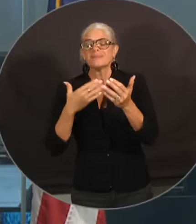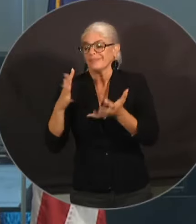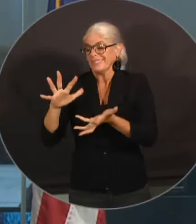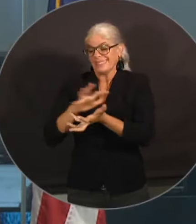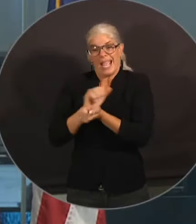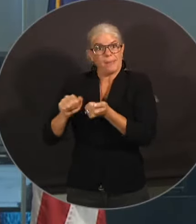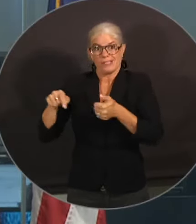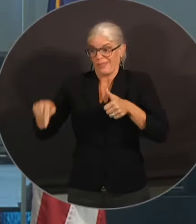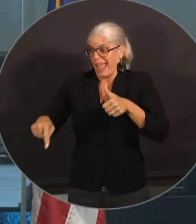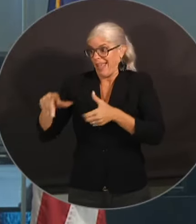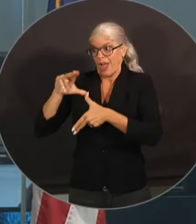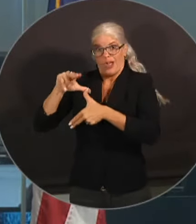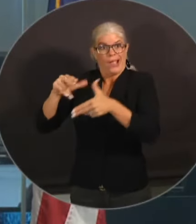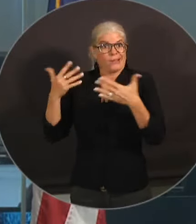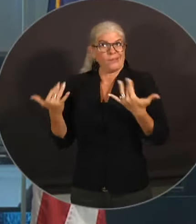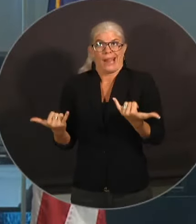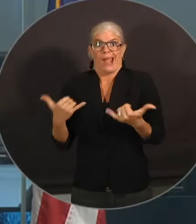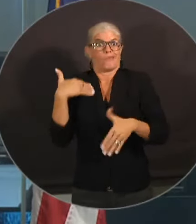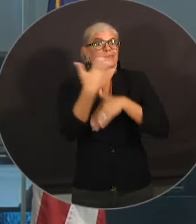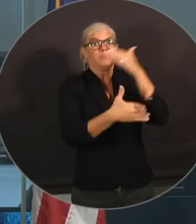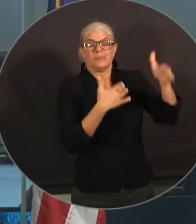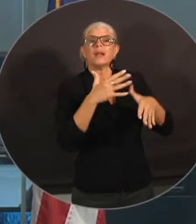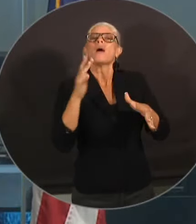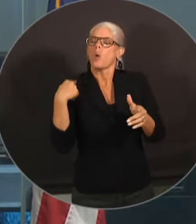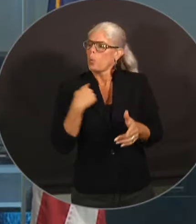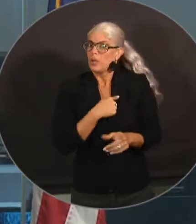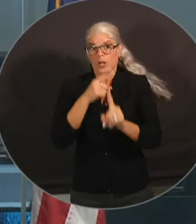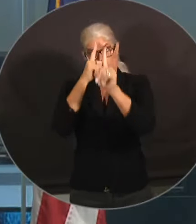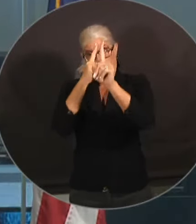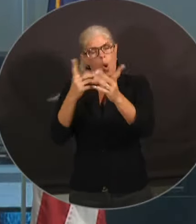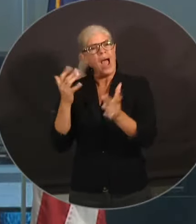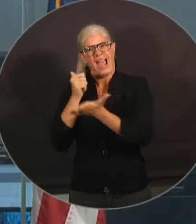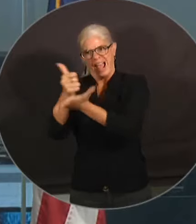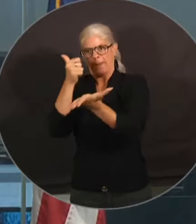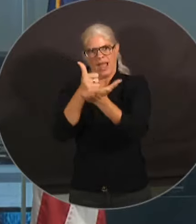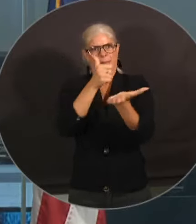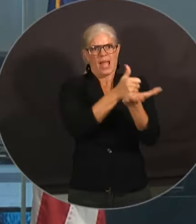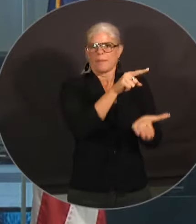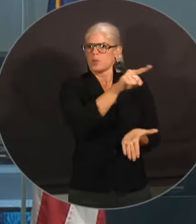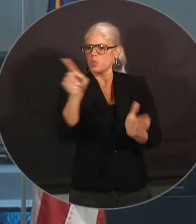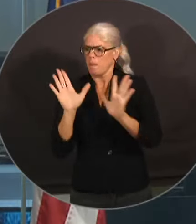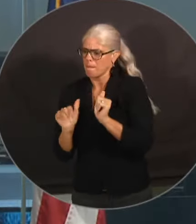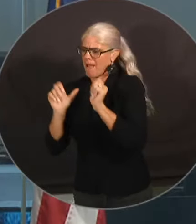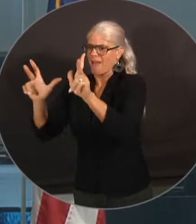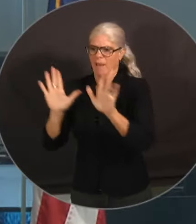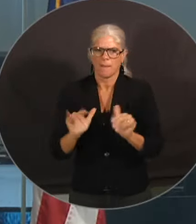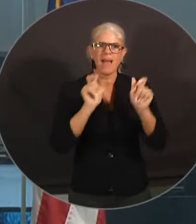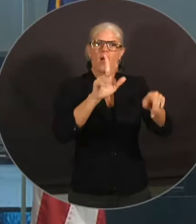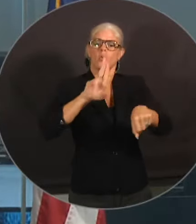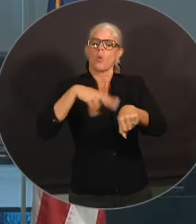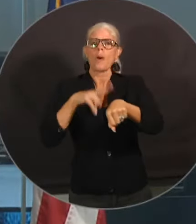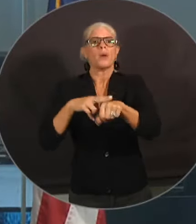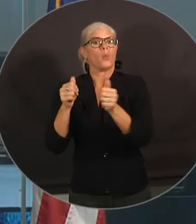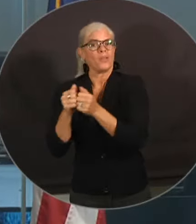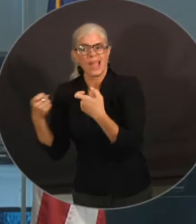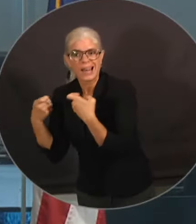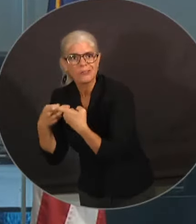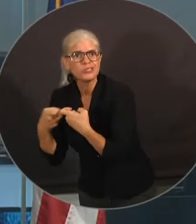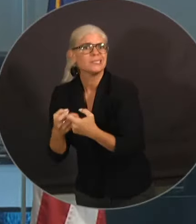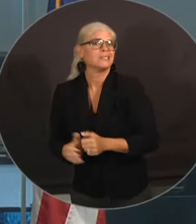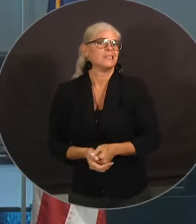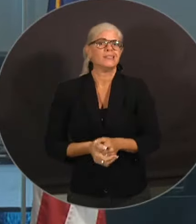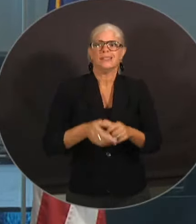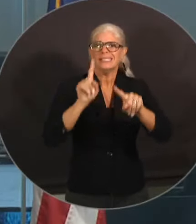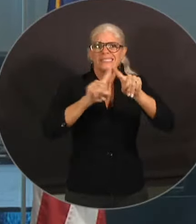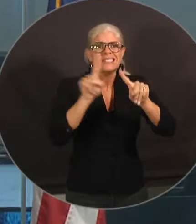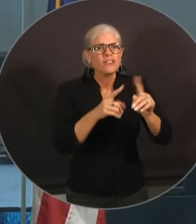able to get people back up on their feet with the electrical, that makes a huge difference. And obviously we want to get the